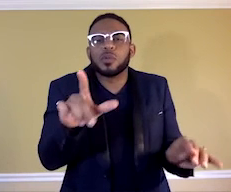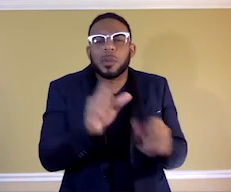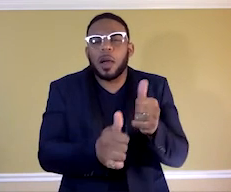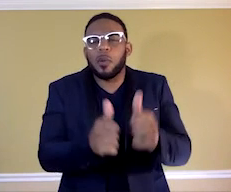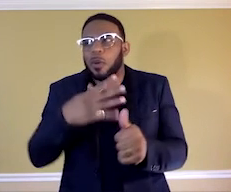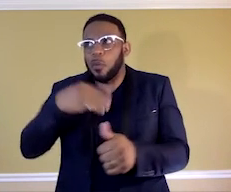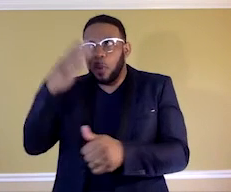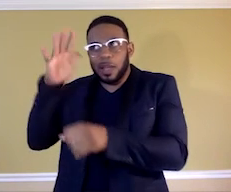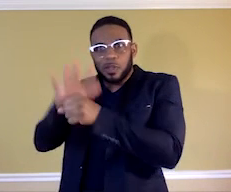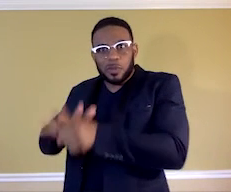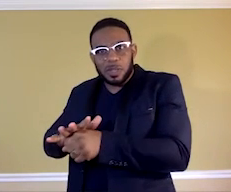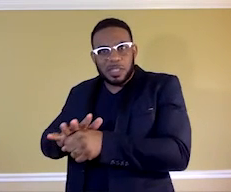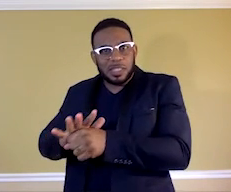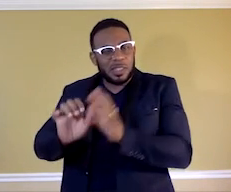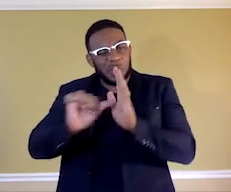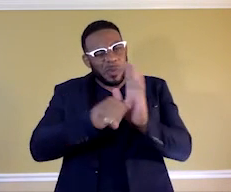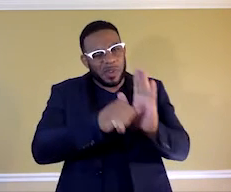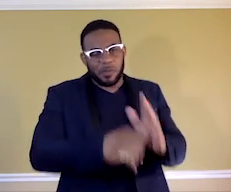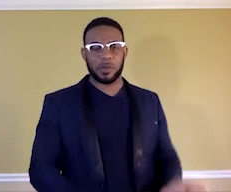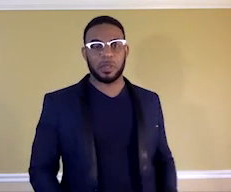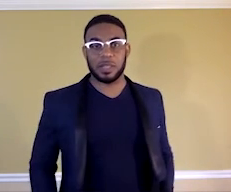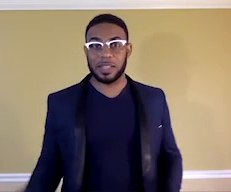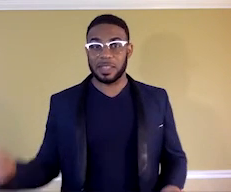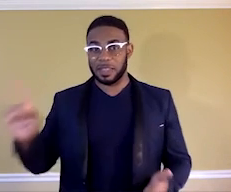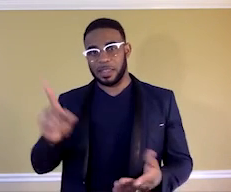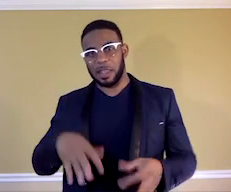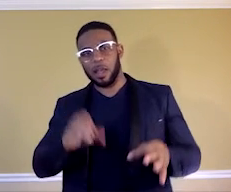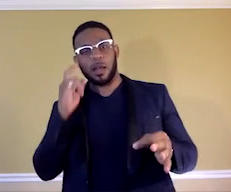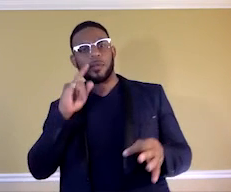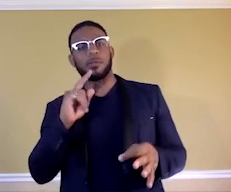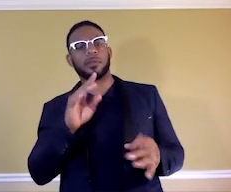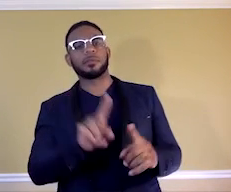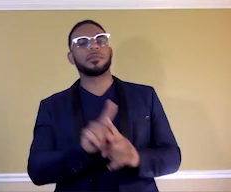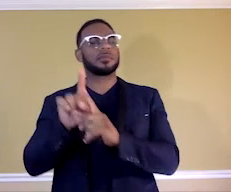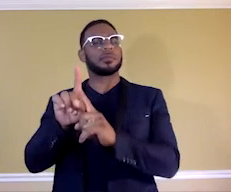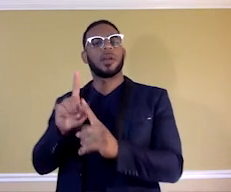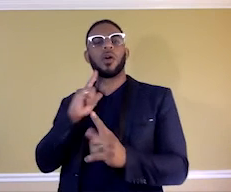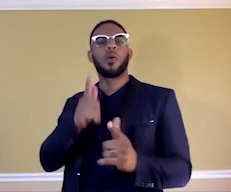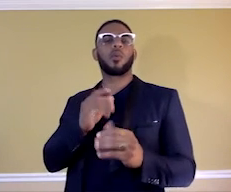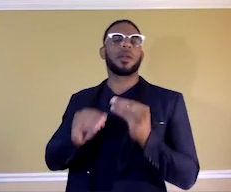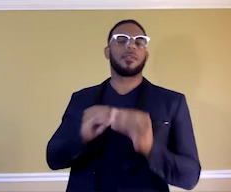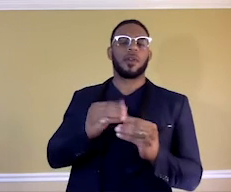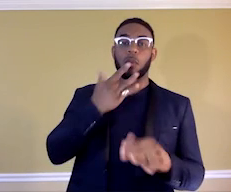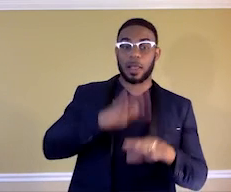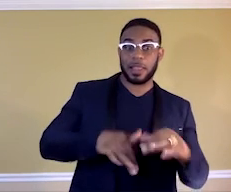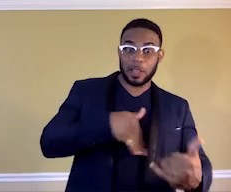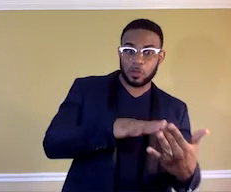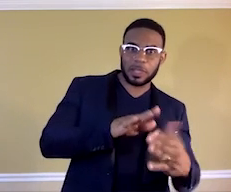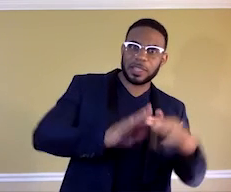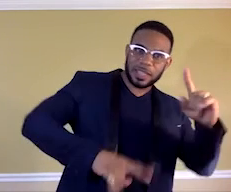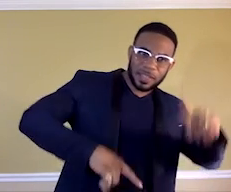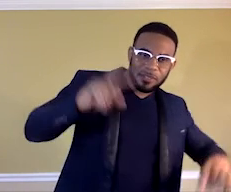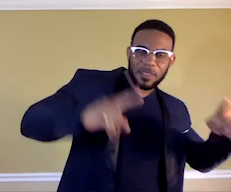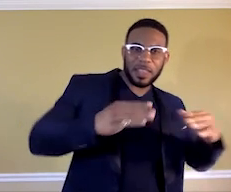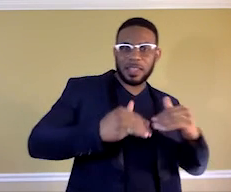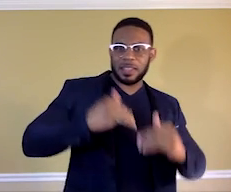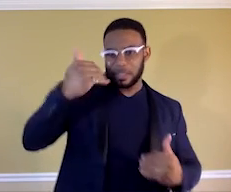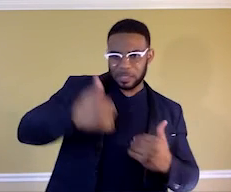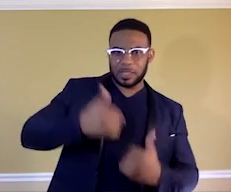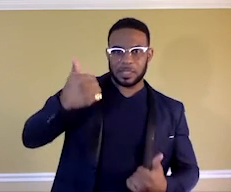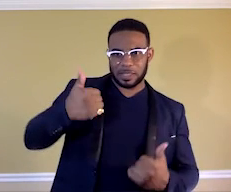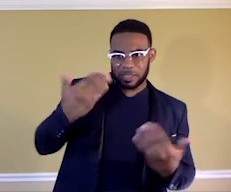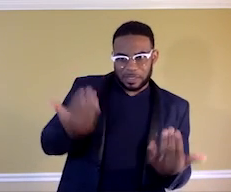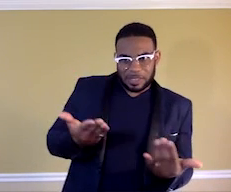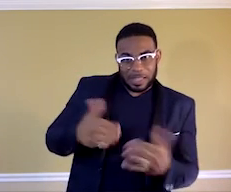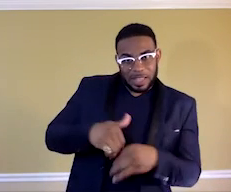which white supremacy is reinforced. They opt for tokenism or quick fixes, rather than addressing the vast inequality that exists in